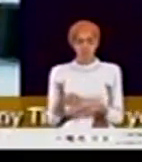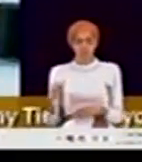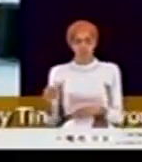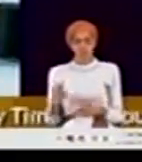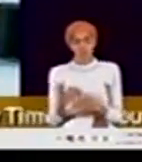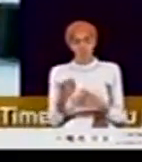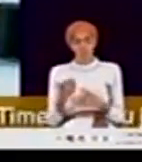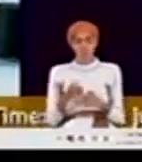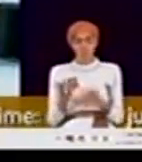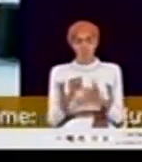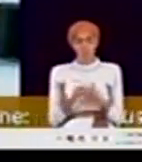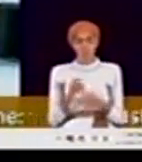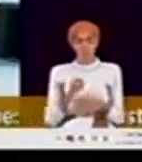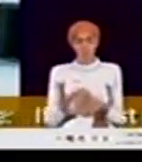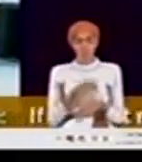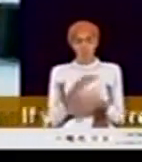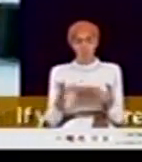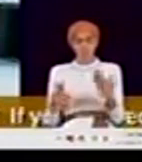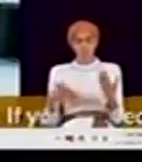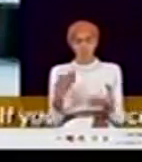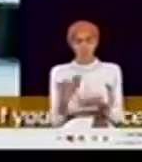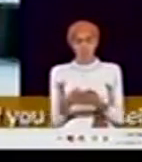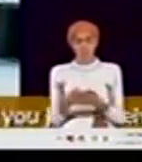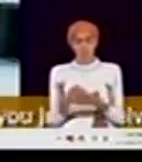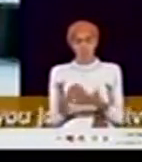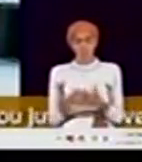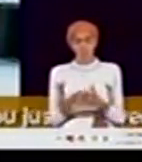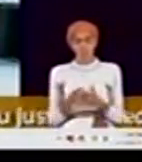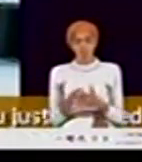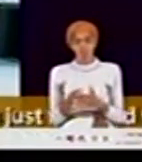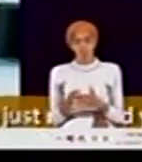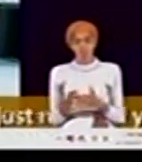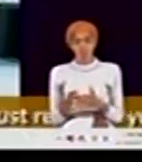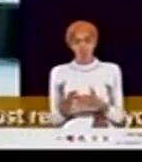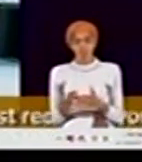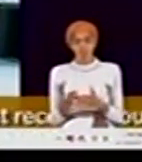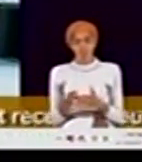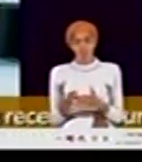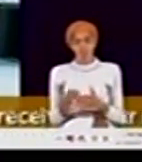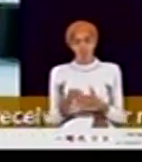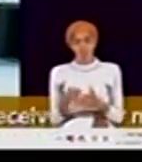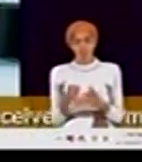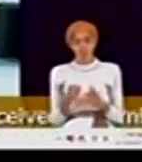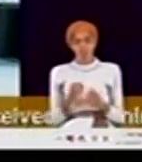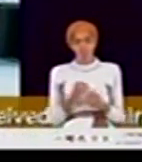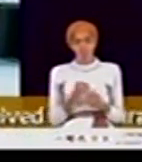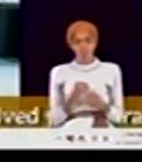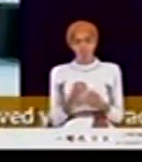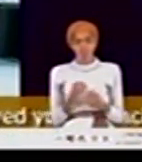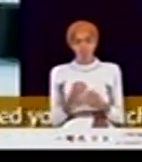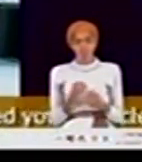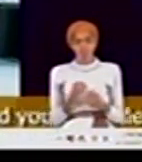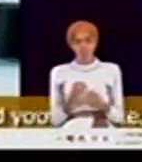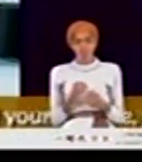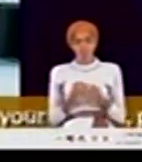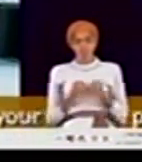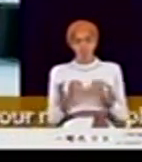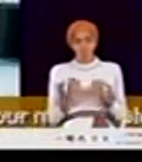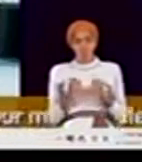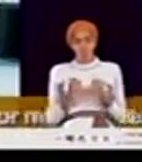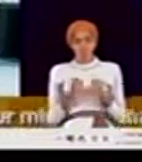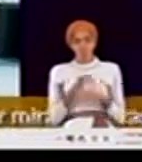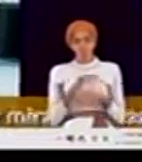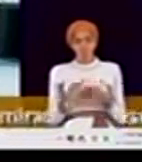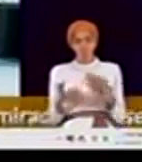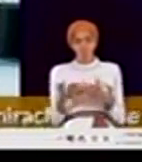time all those H because of because I was shock so all those W and all this thing